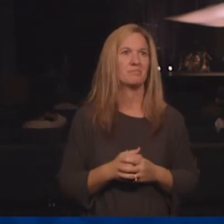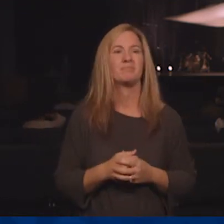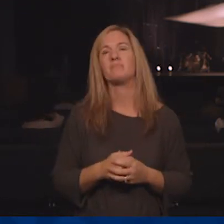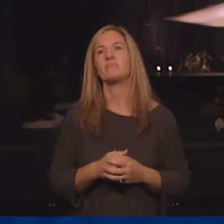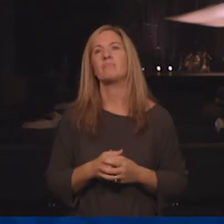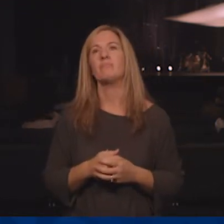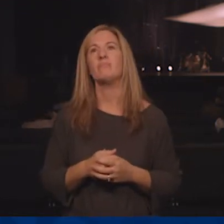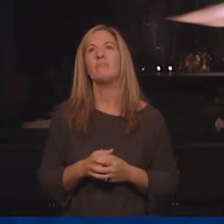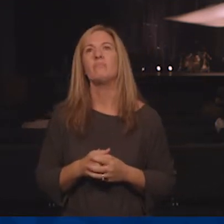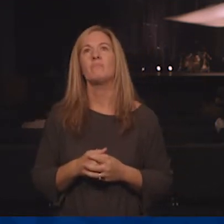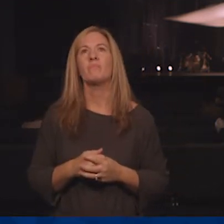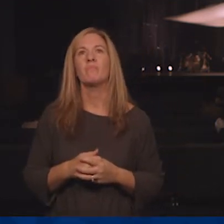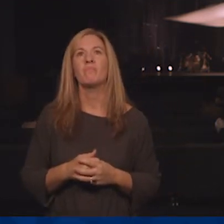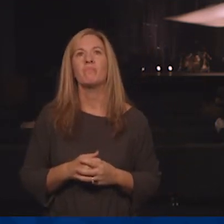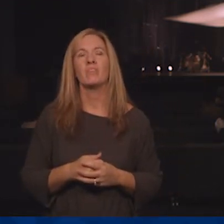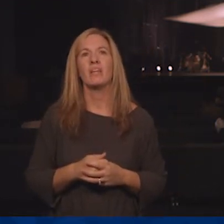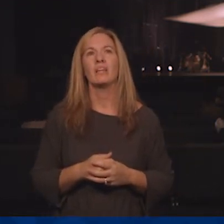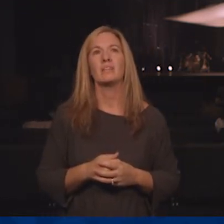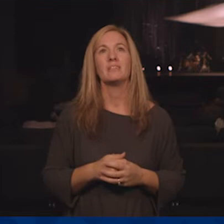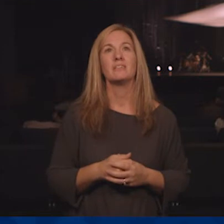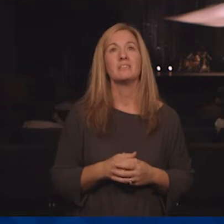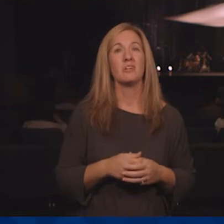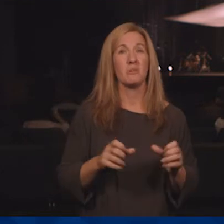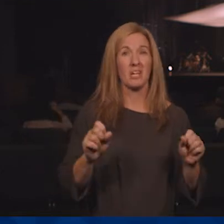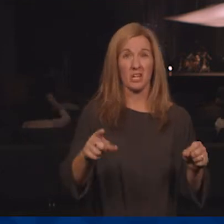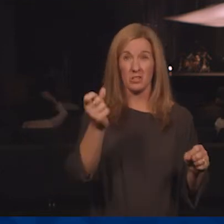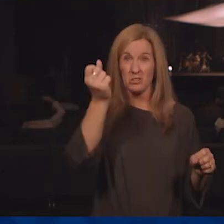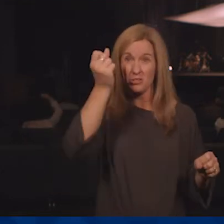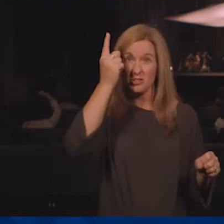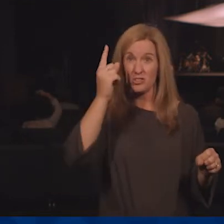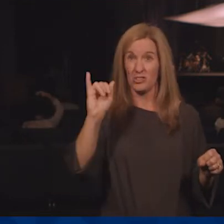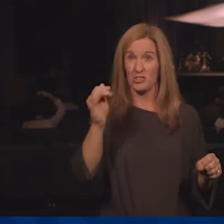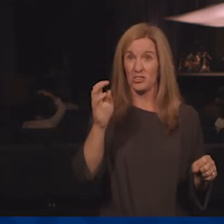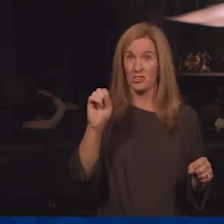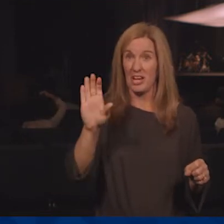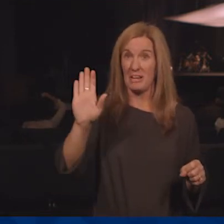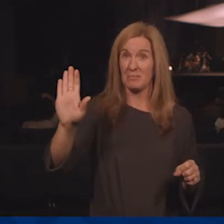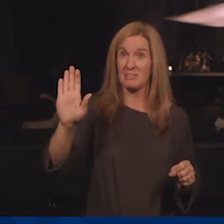So can you hear what James is telling us?